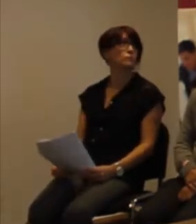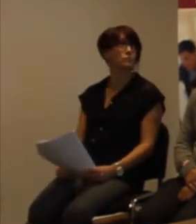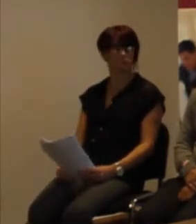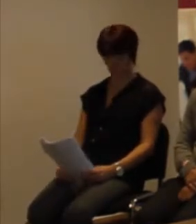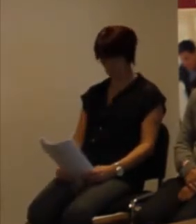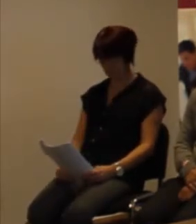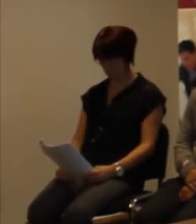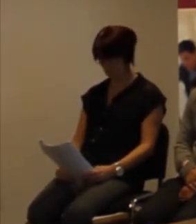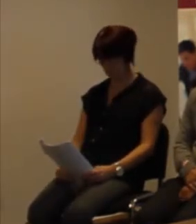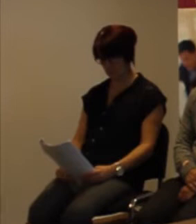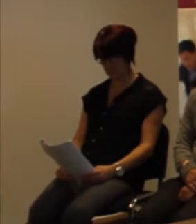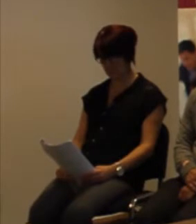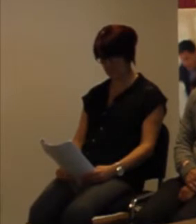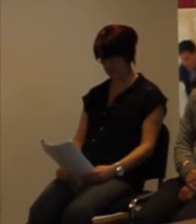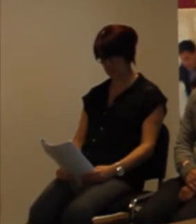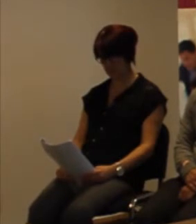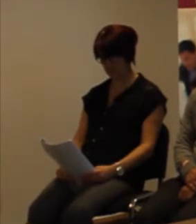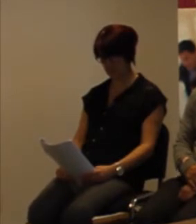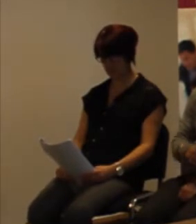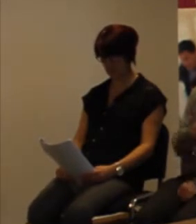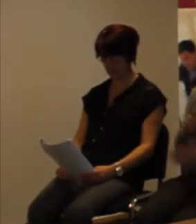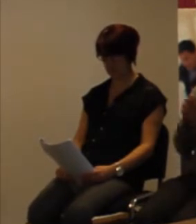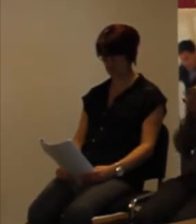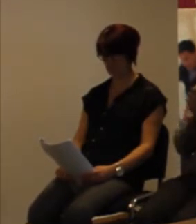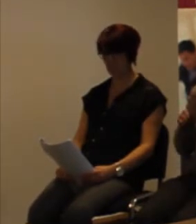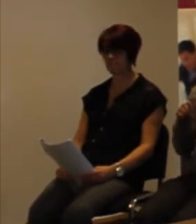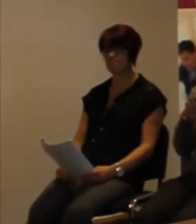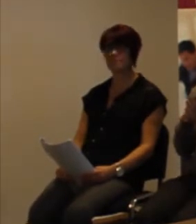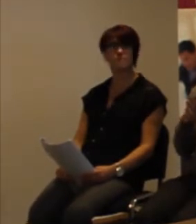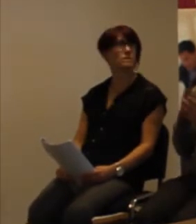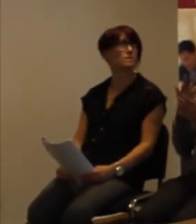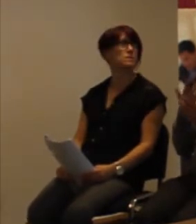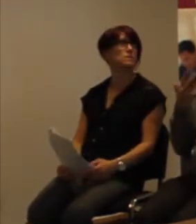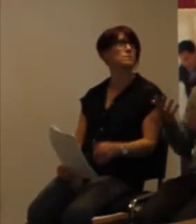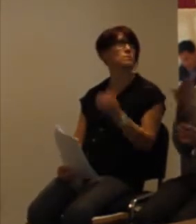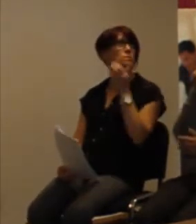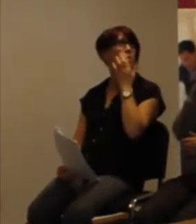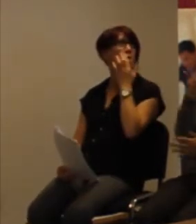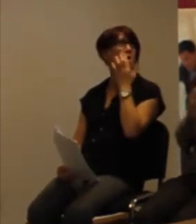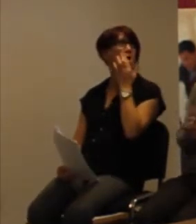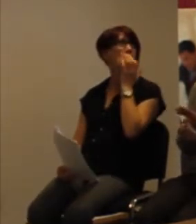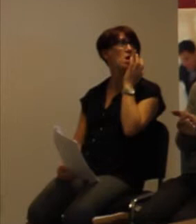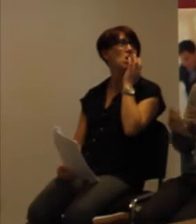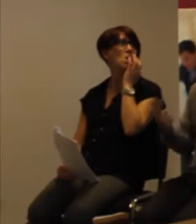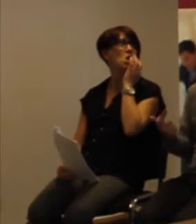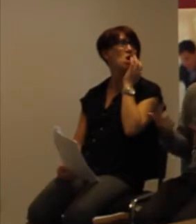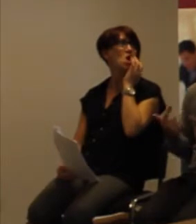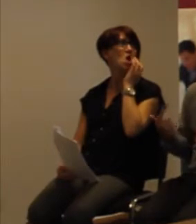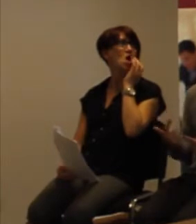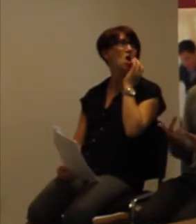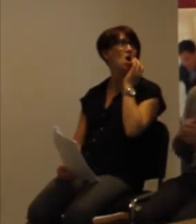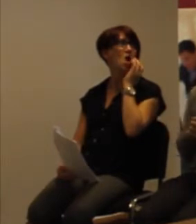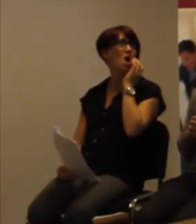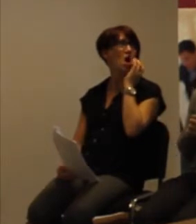on. Scribing. Scribing is a big one. Scribing we come across a lot. Also known as an